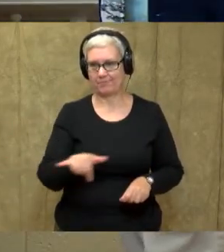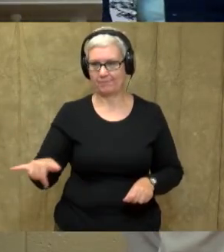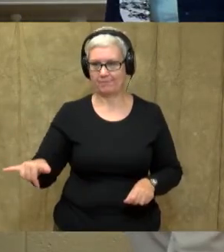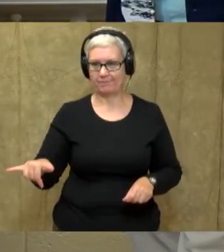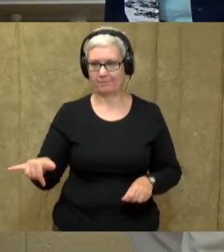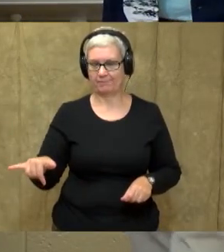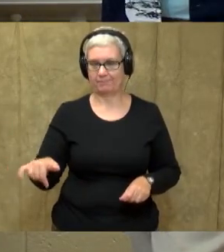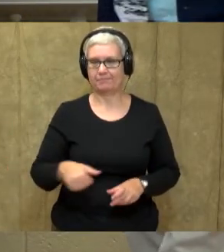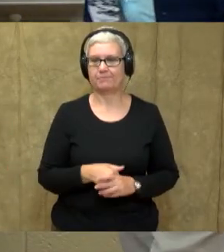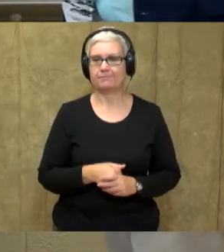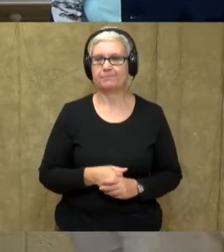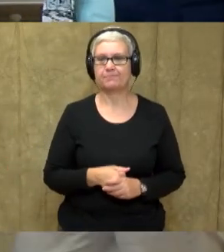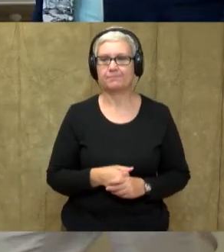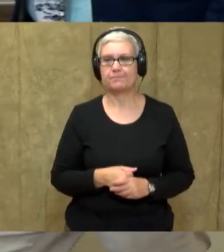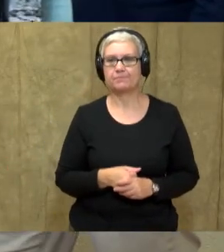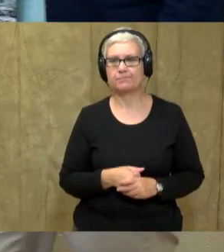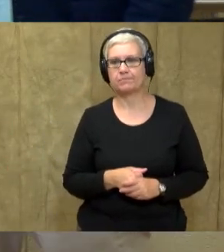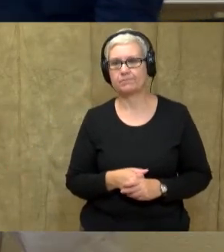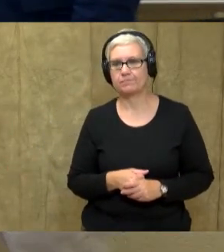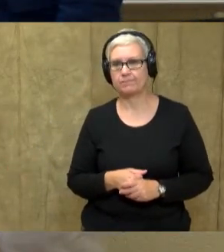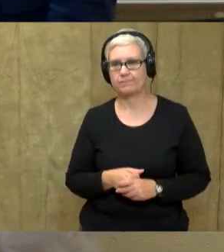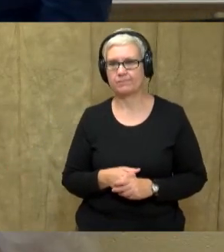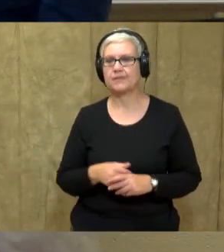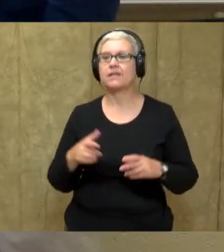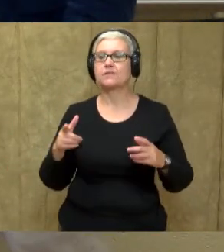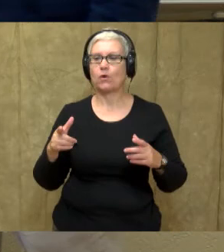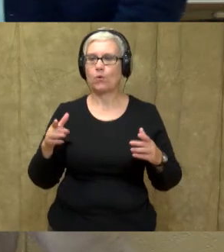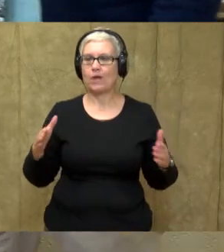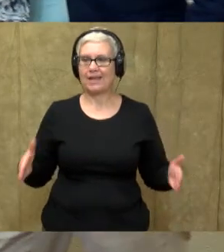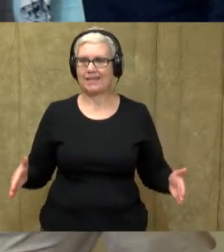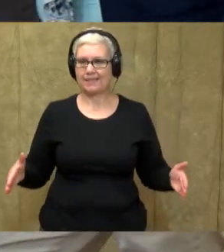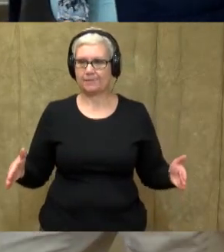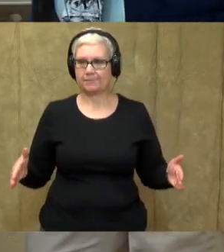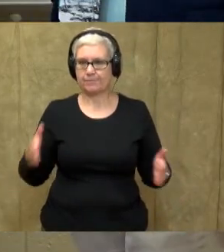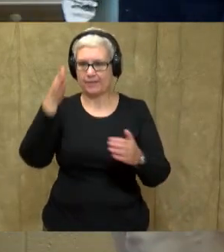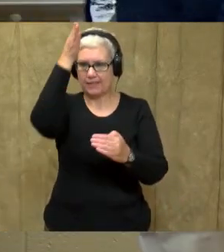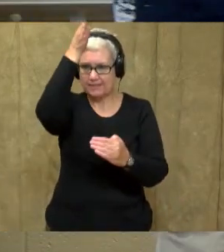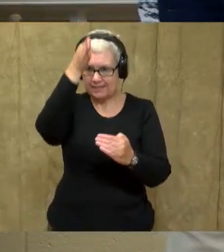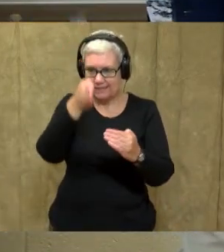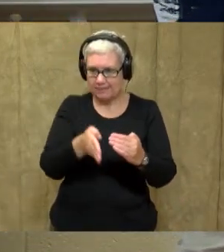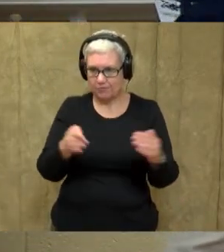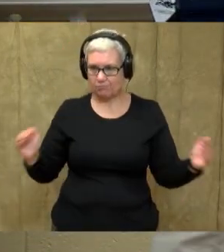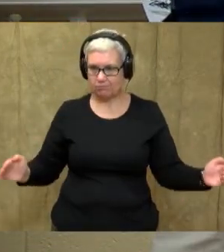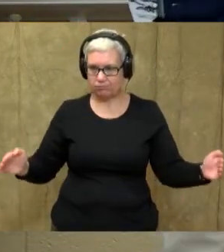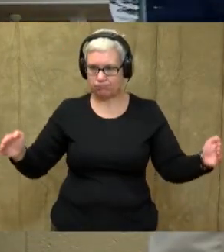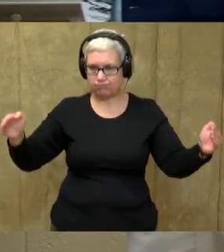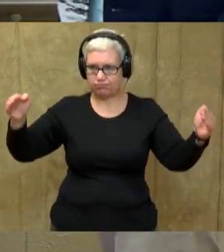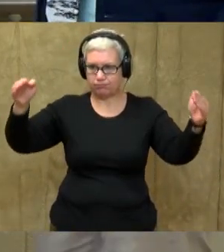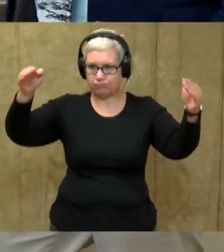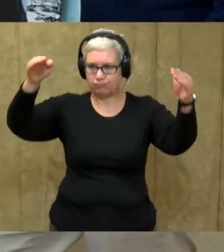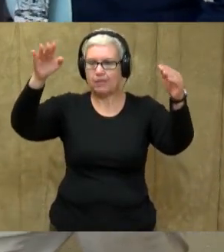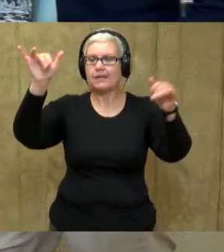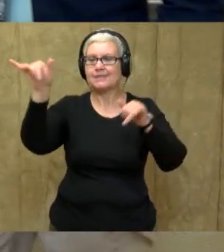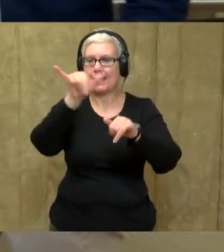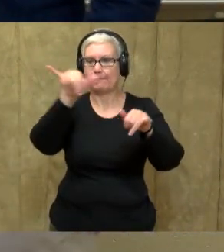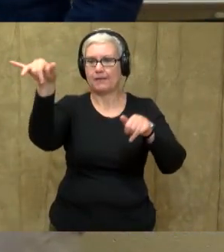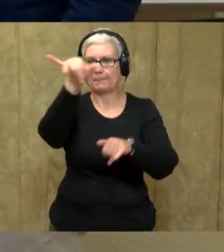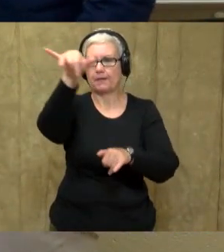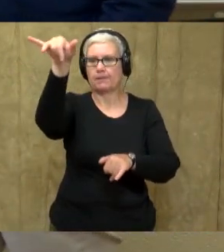here at 49 square meters. So there is a lot of symmetry that is going on our graph. And we could see that the highest